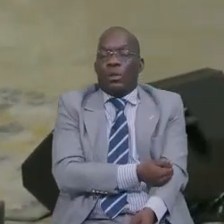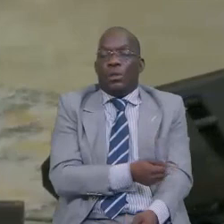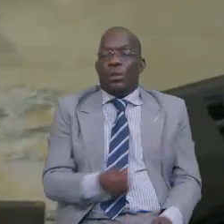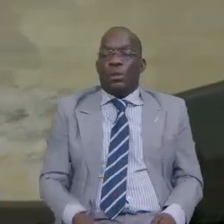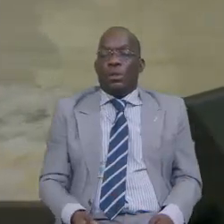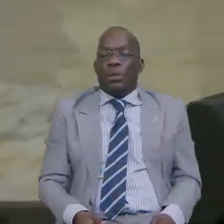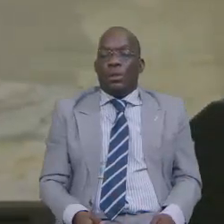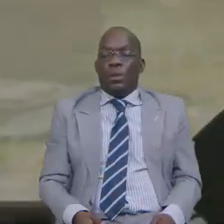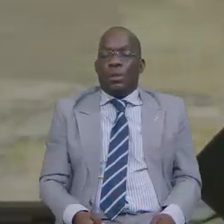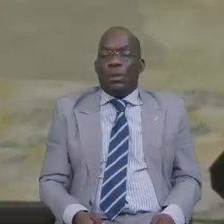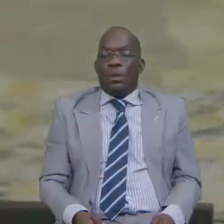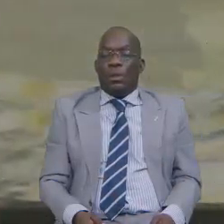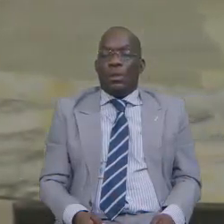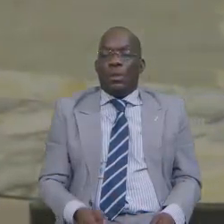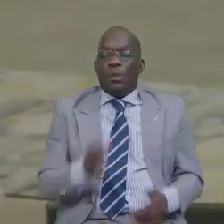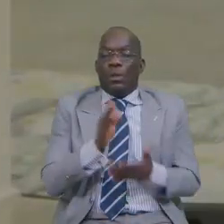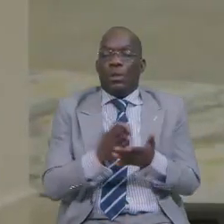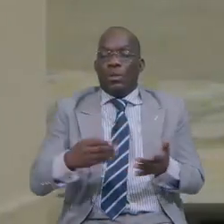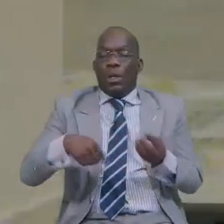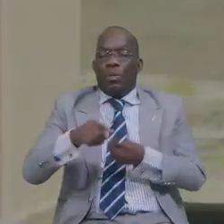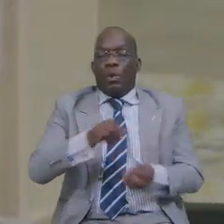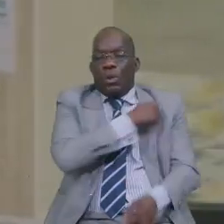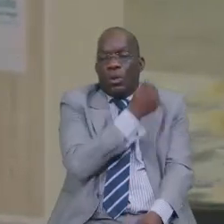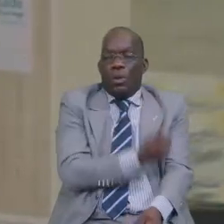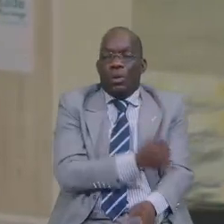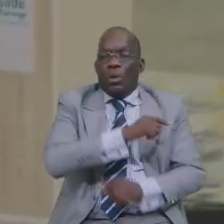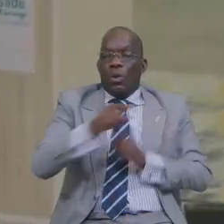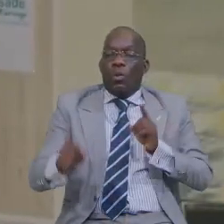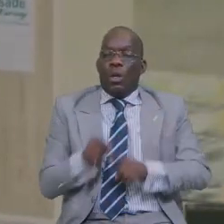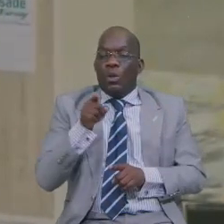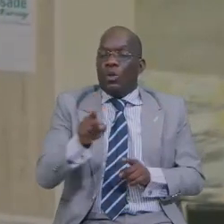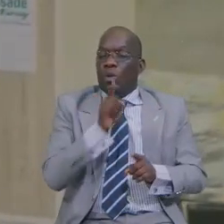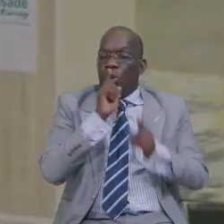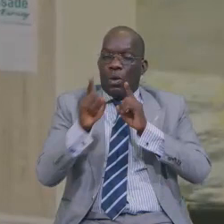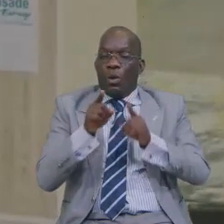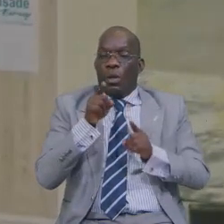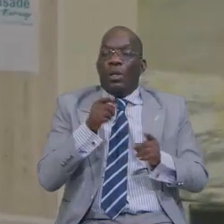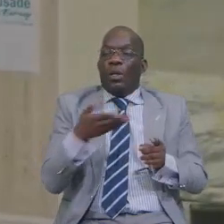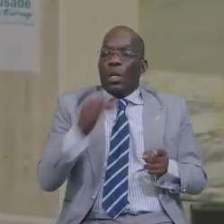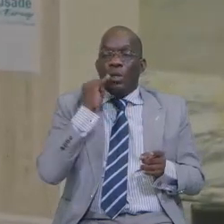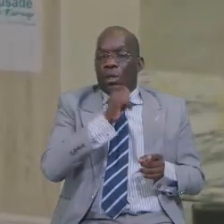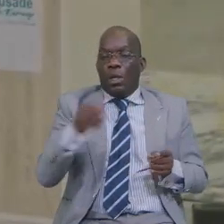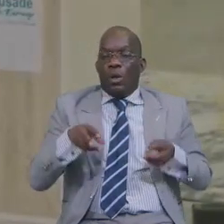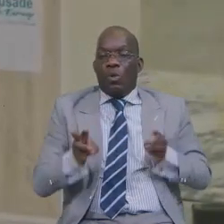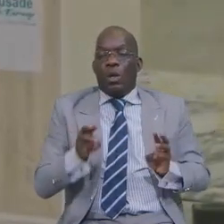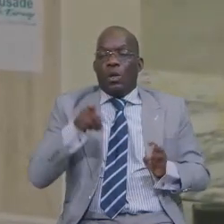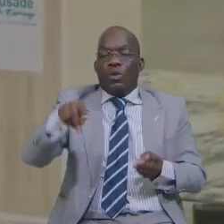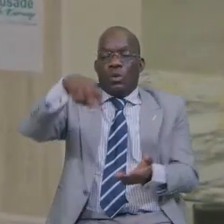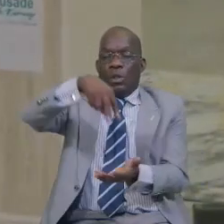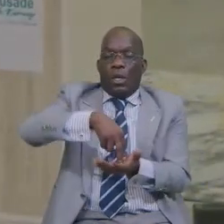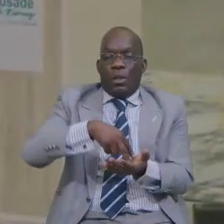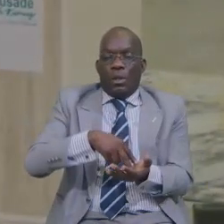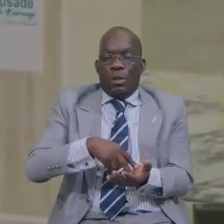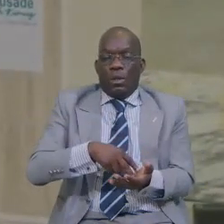somebody having authority, when you talk, that's the way you stand. That's the way